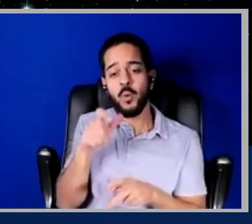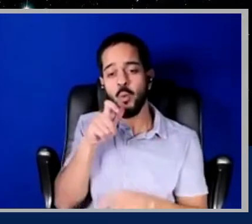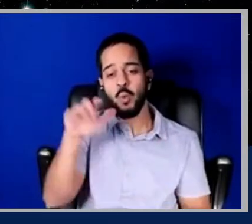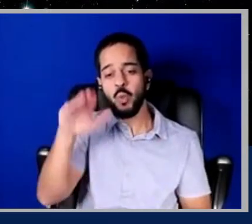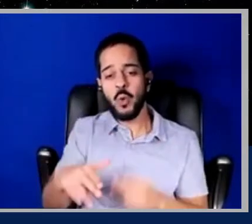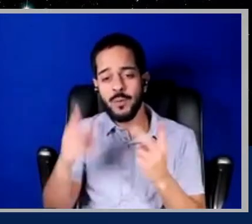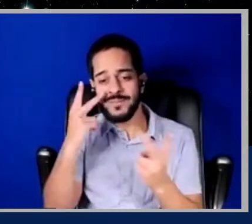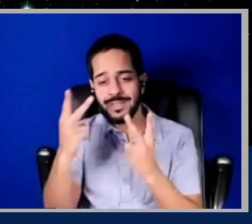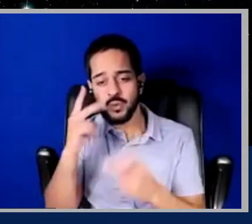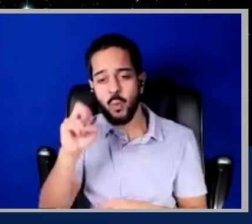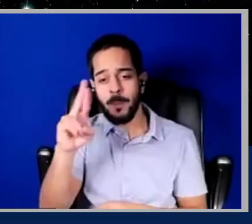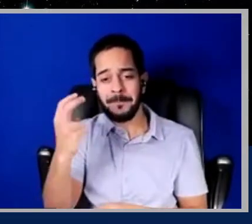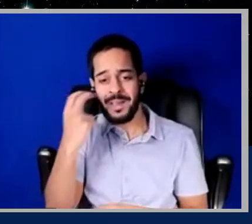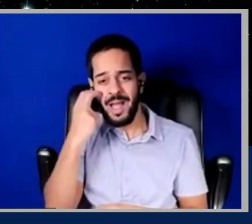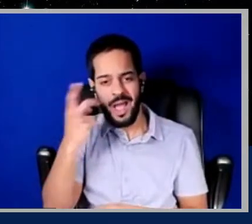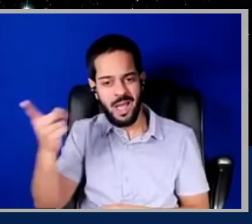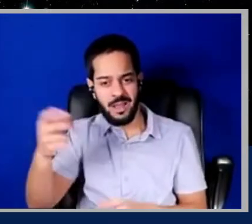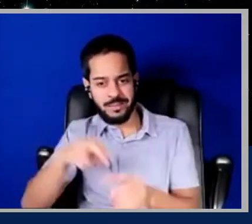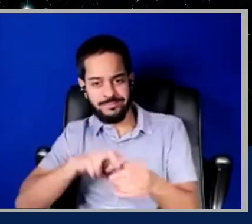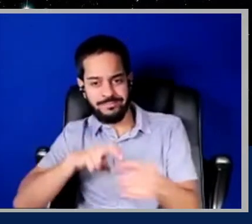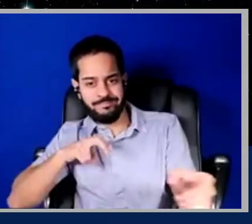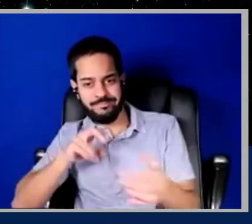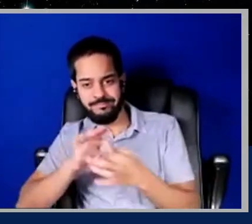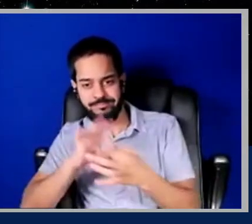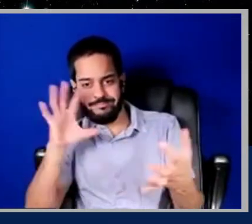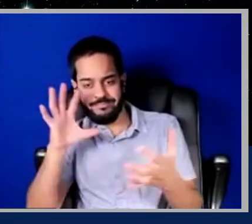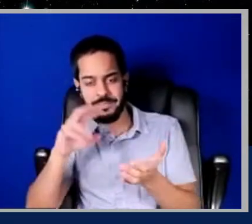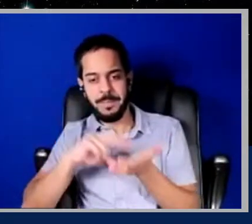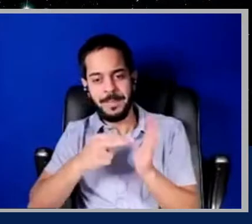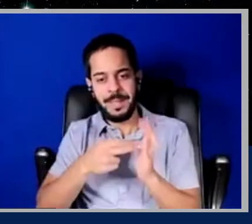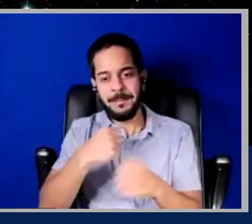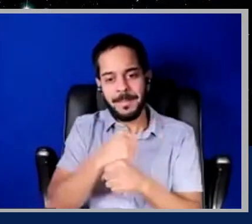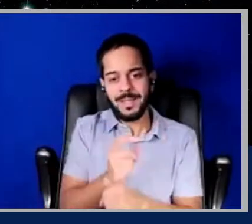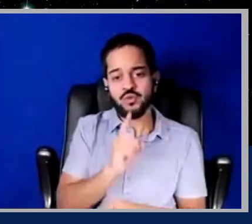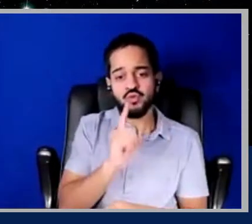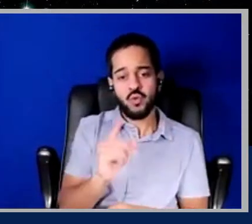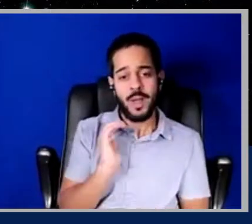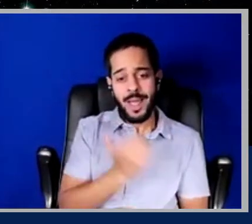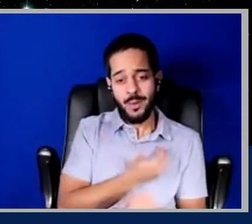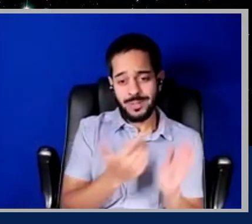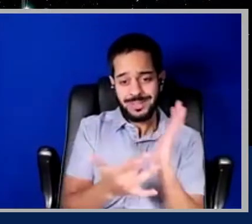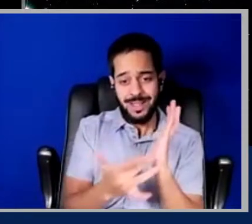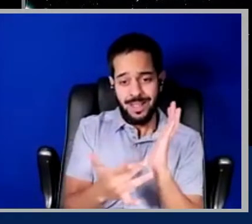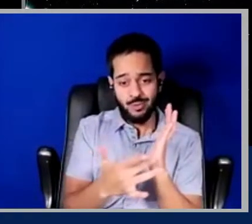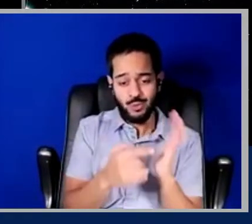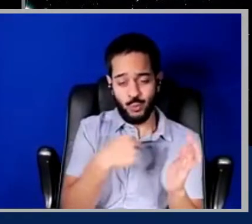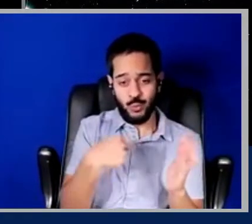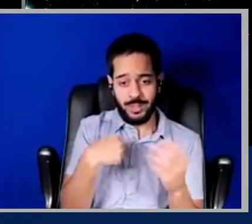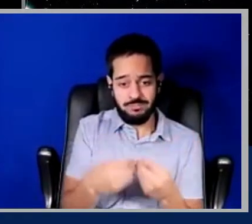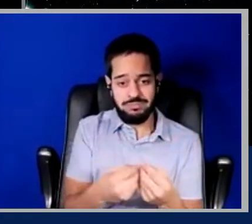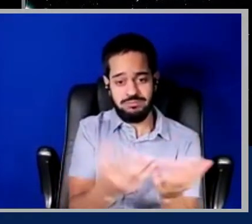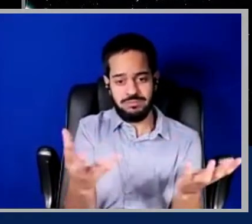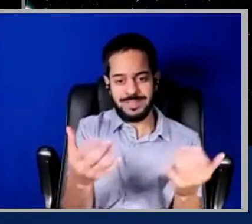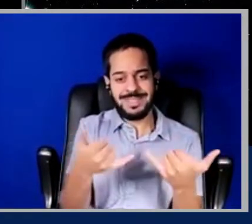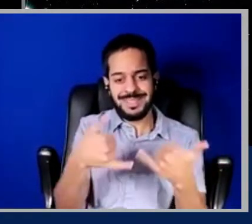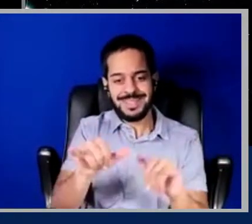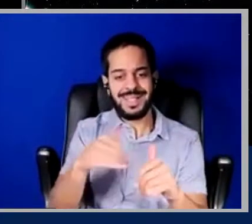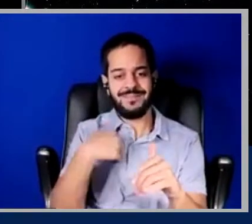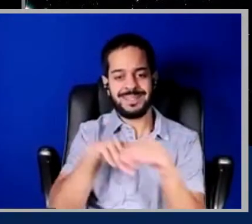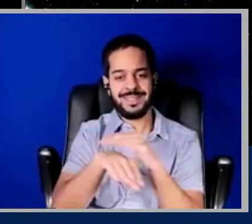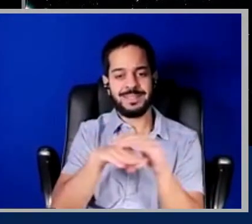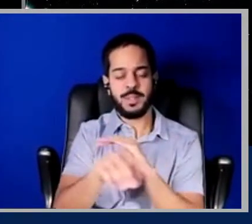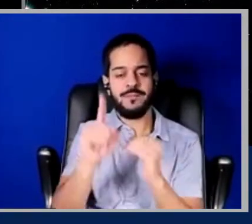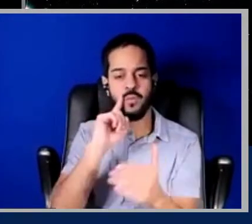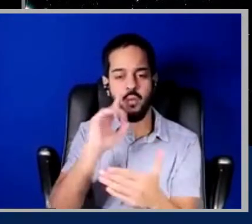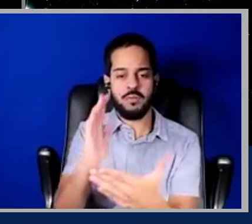add the sound was just another way to make sure that emerging technology was still accessible. And then the pandemic